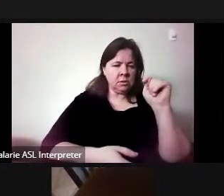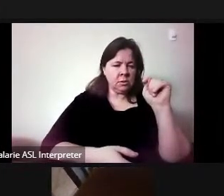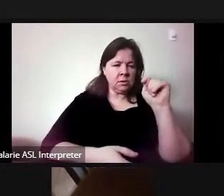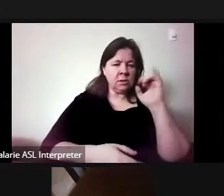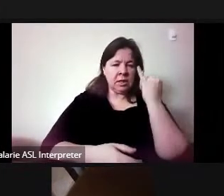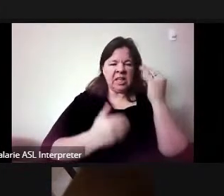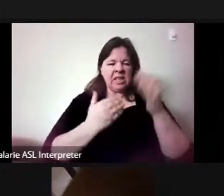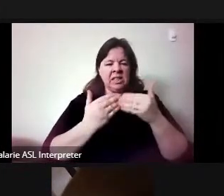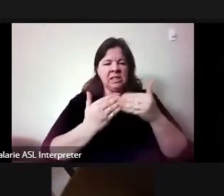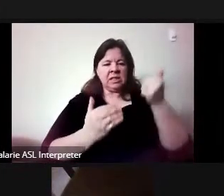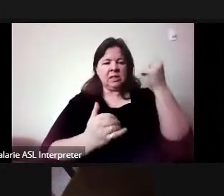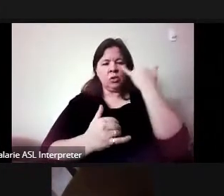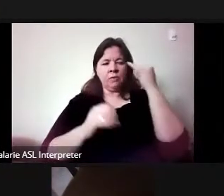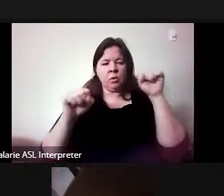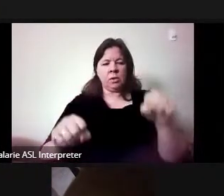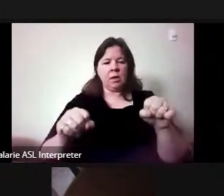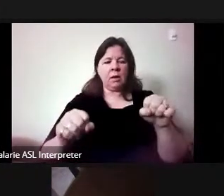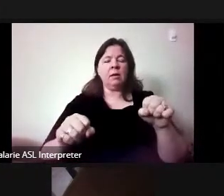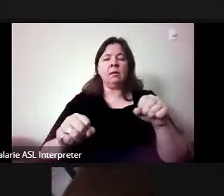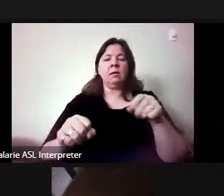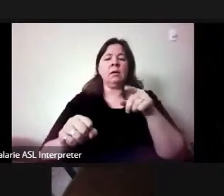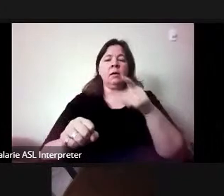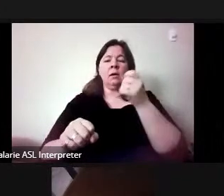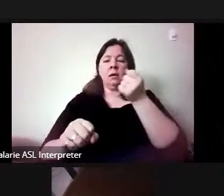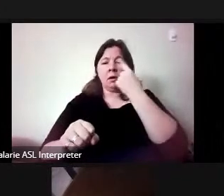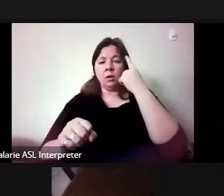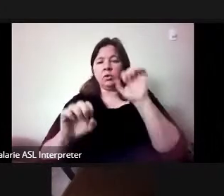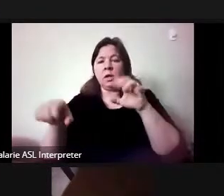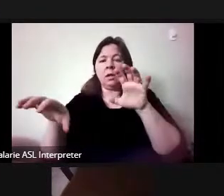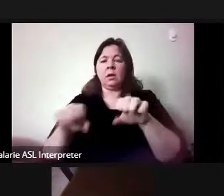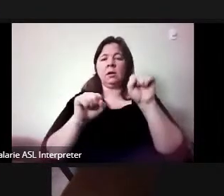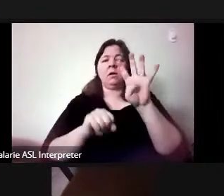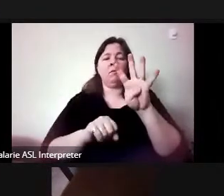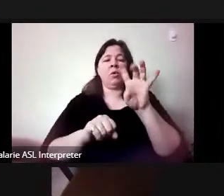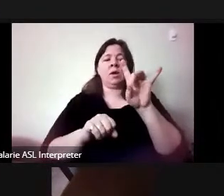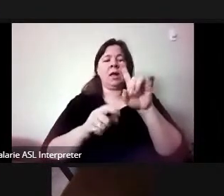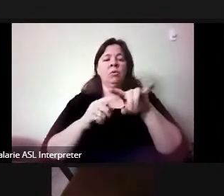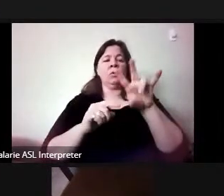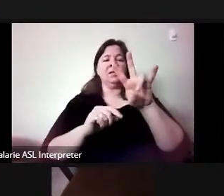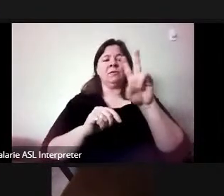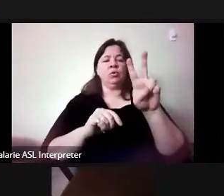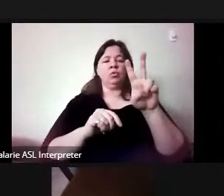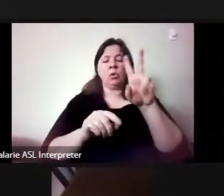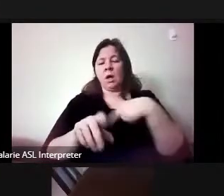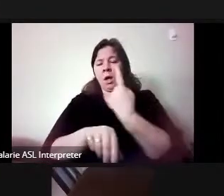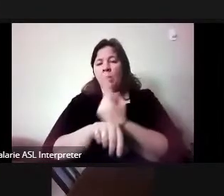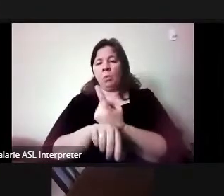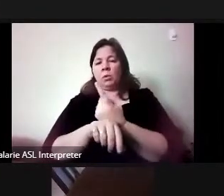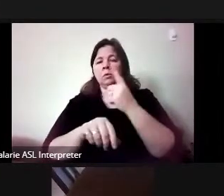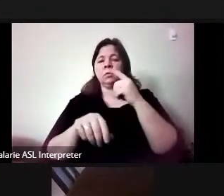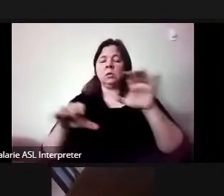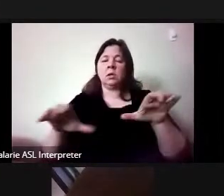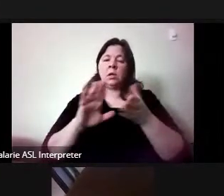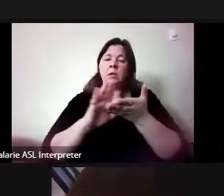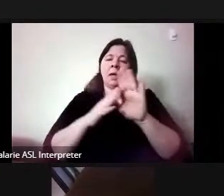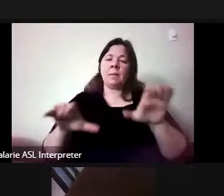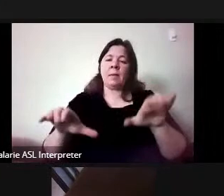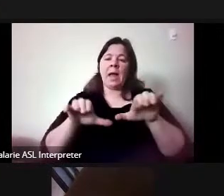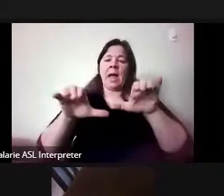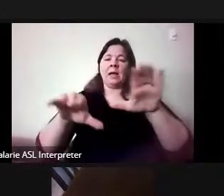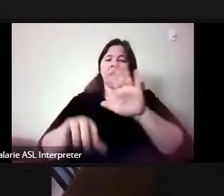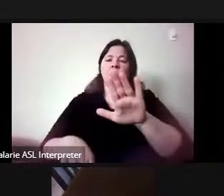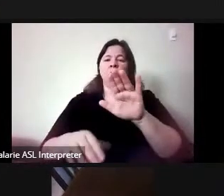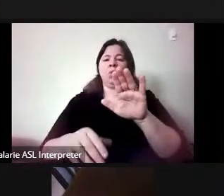can. And understand that it could take 48 to 72 hours to activate your account if you pay